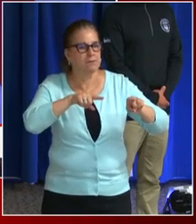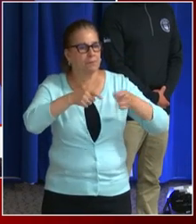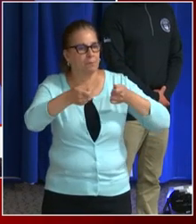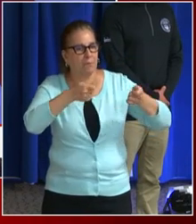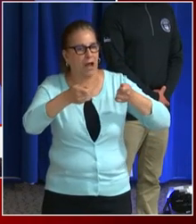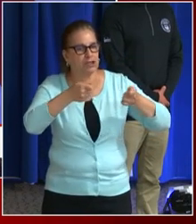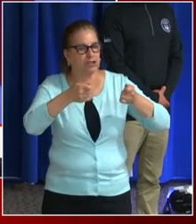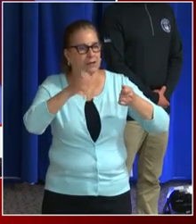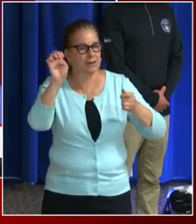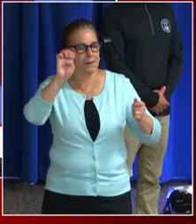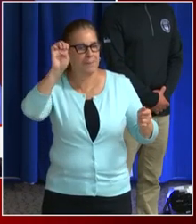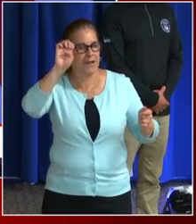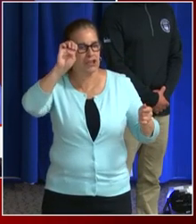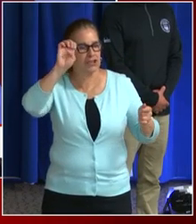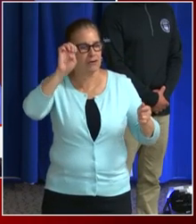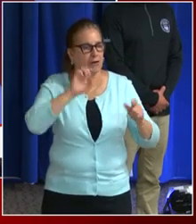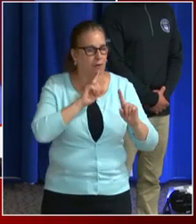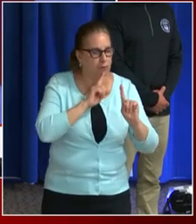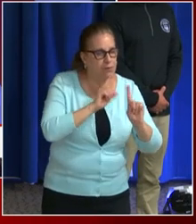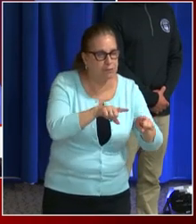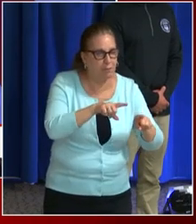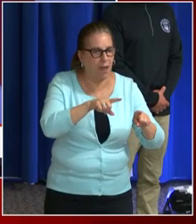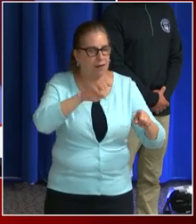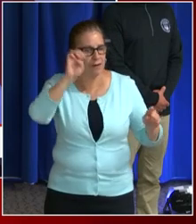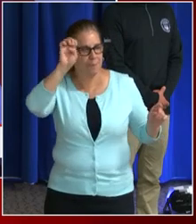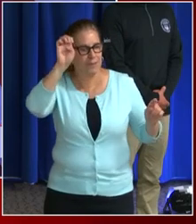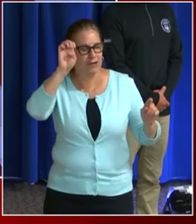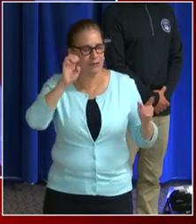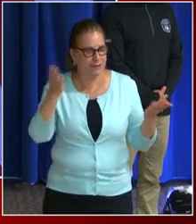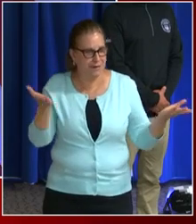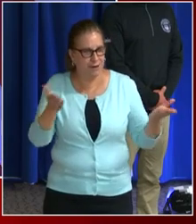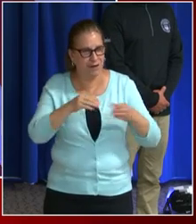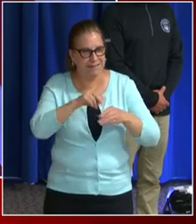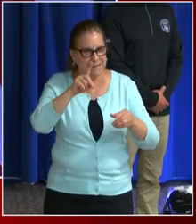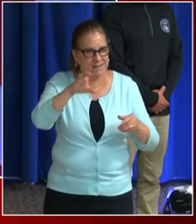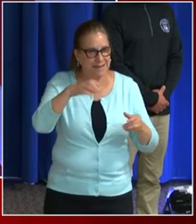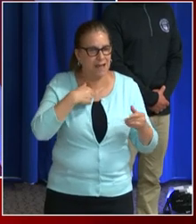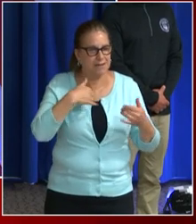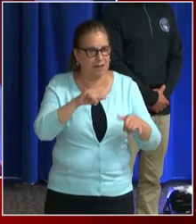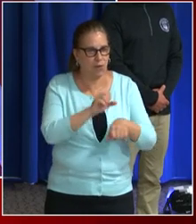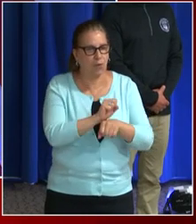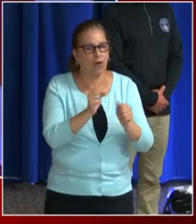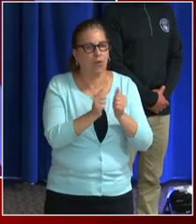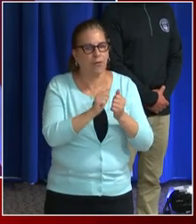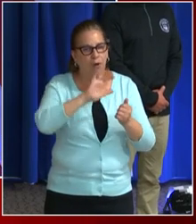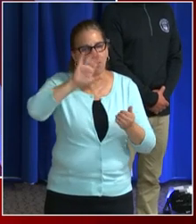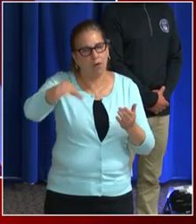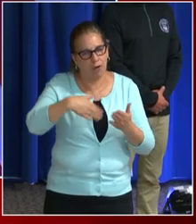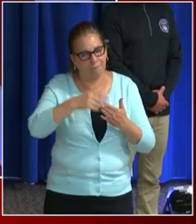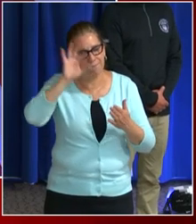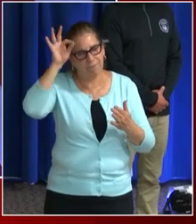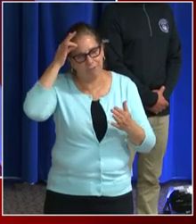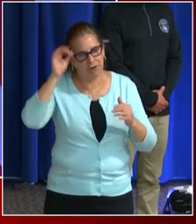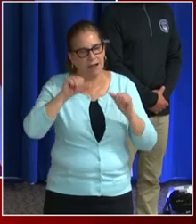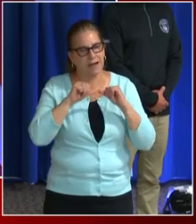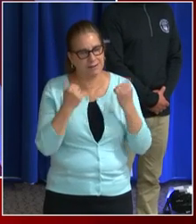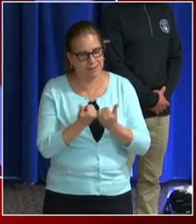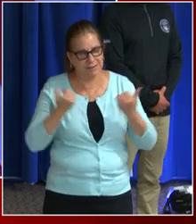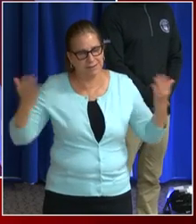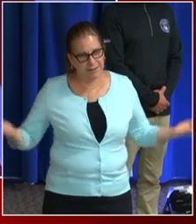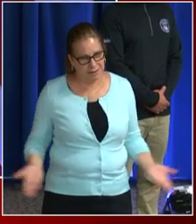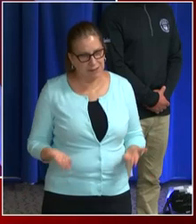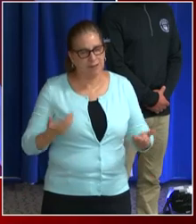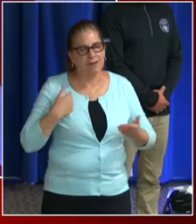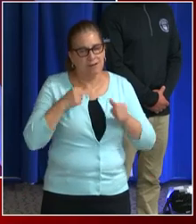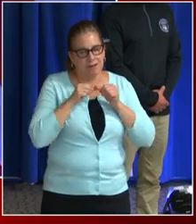emergency response in the district, and we're going to continue to work with all of the federal agencies who are here. We're going to continue to